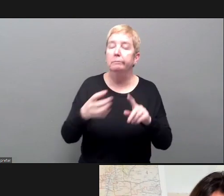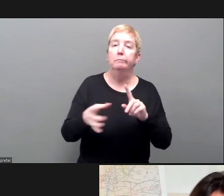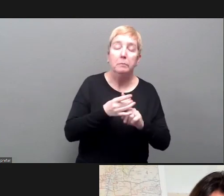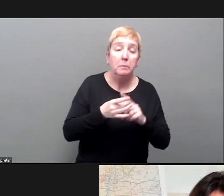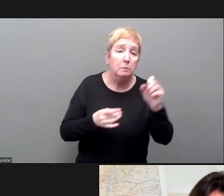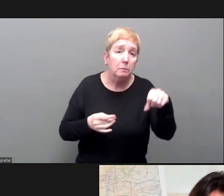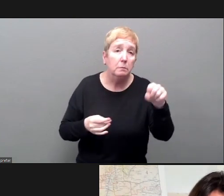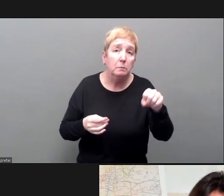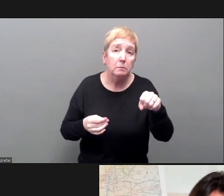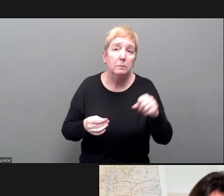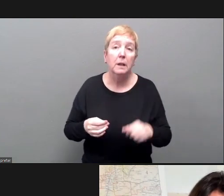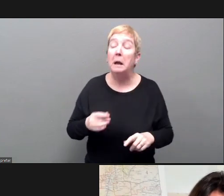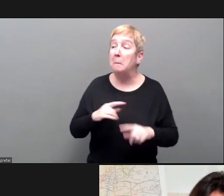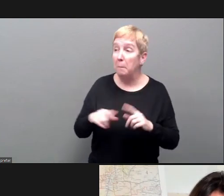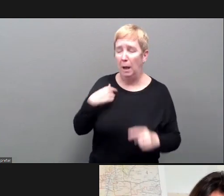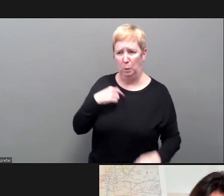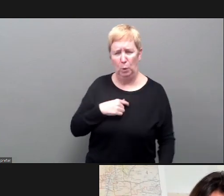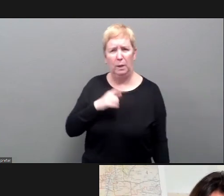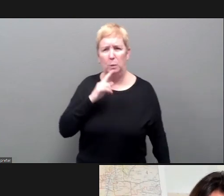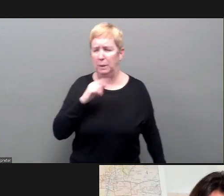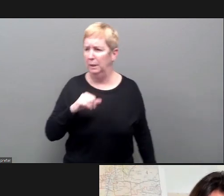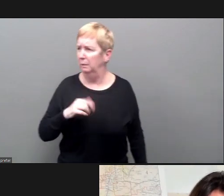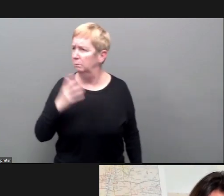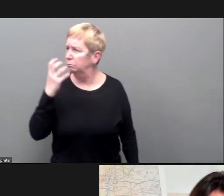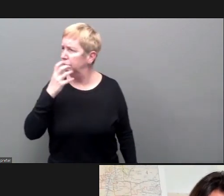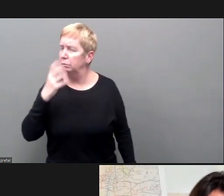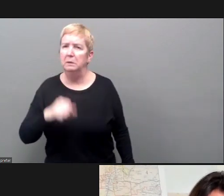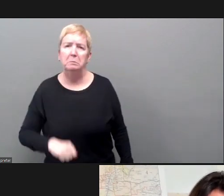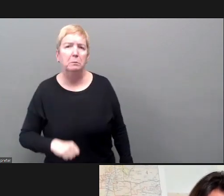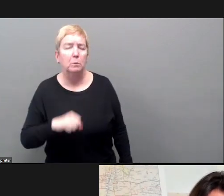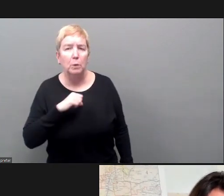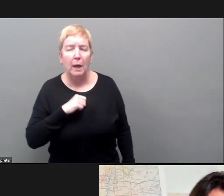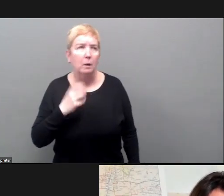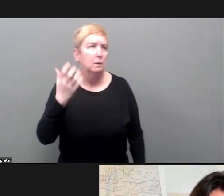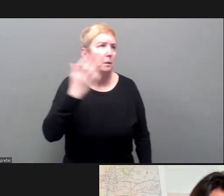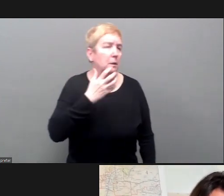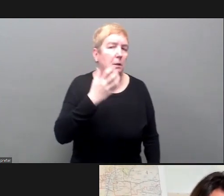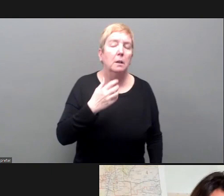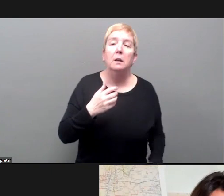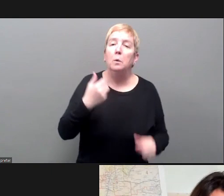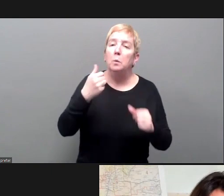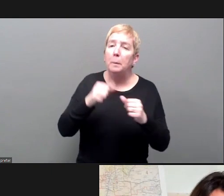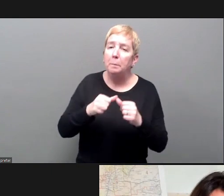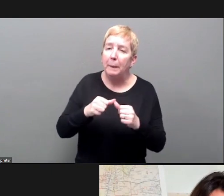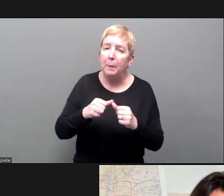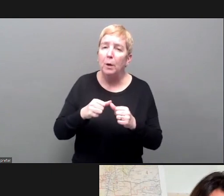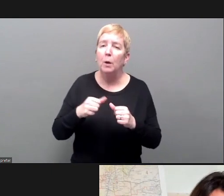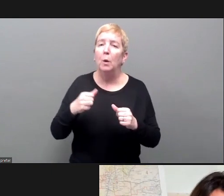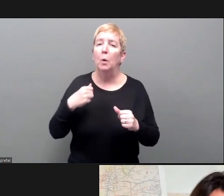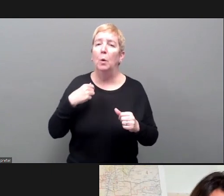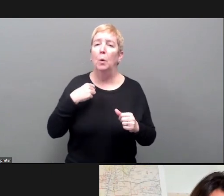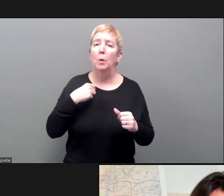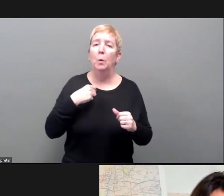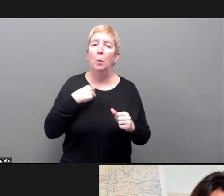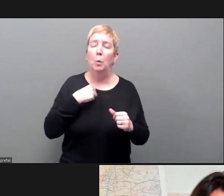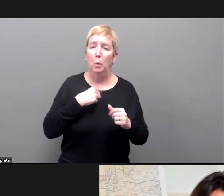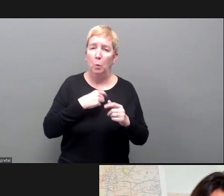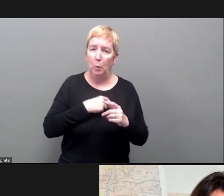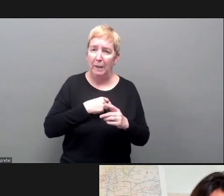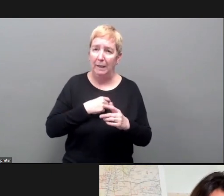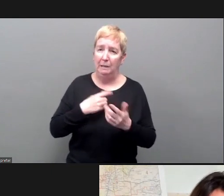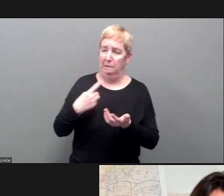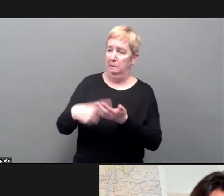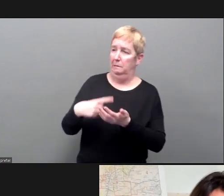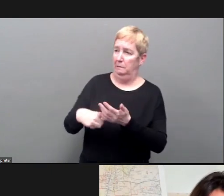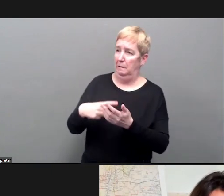we are proud of our ability, and I'm really proud of my team to analyze the data. Remember, we called the boosters for everything question a couple